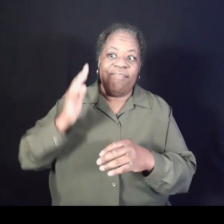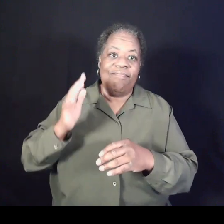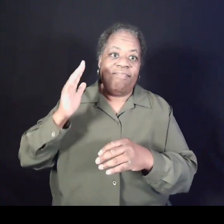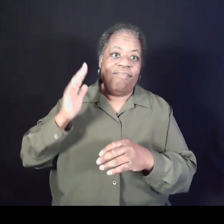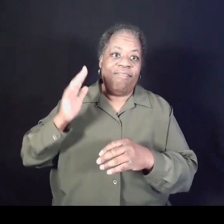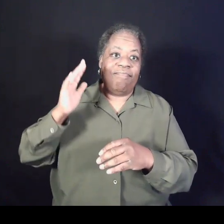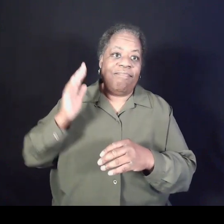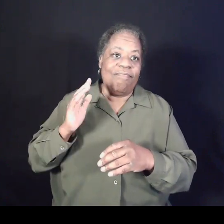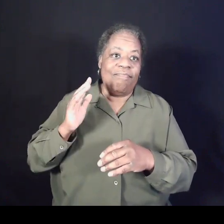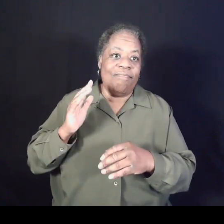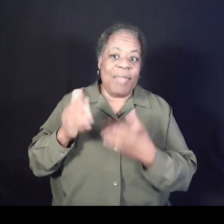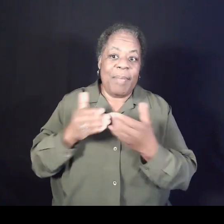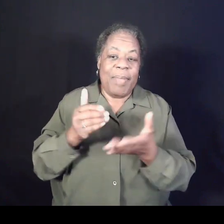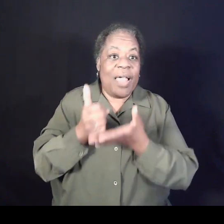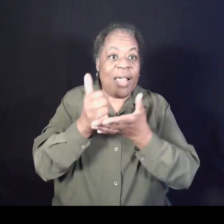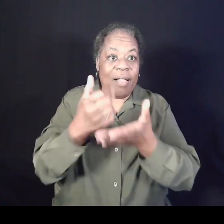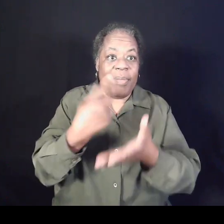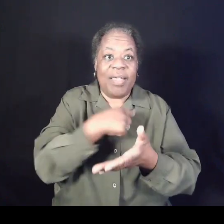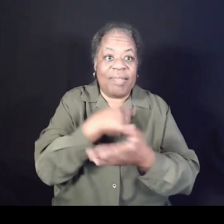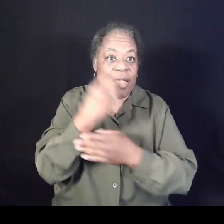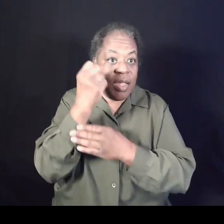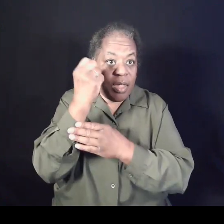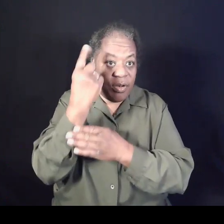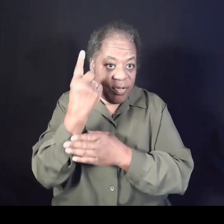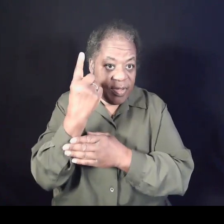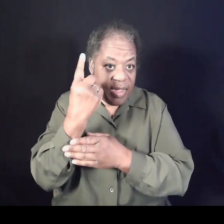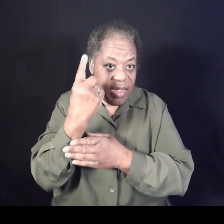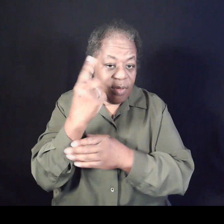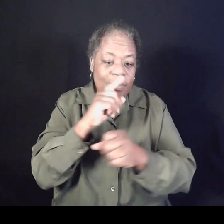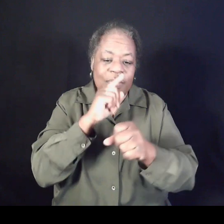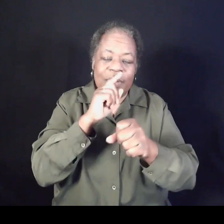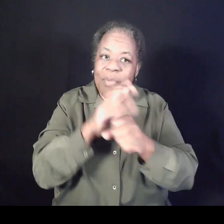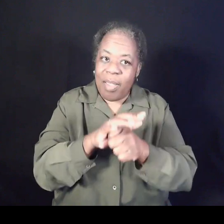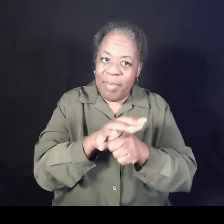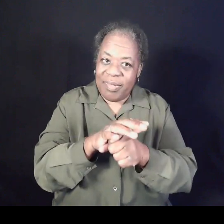that might help us understand what's being promised here.